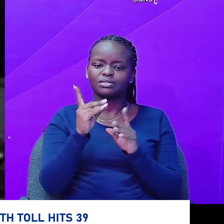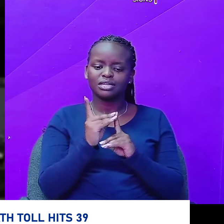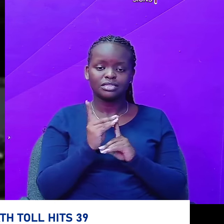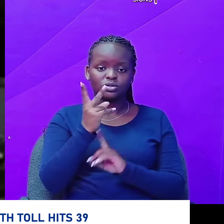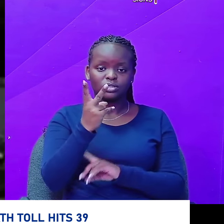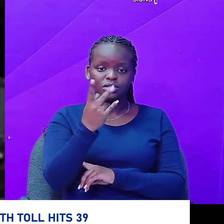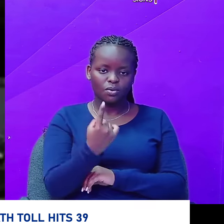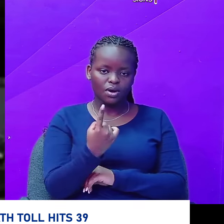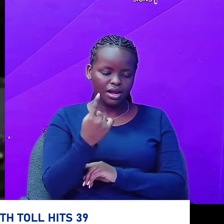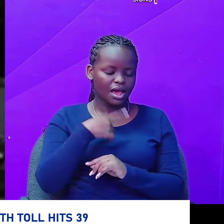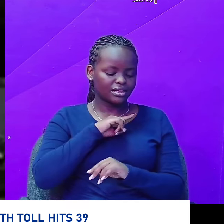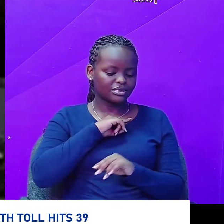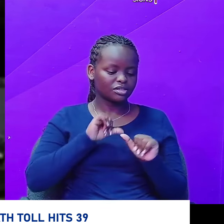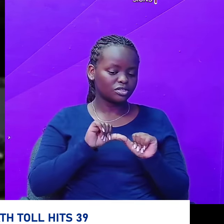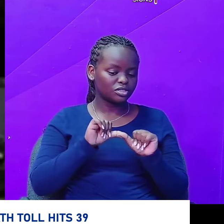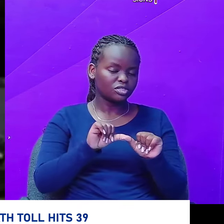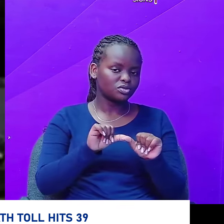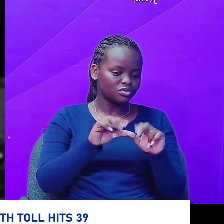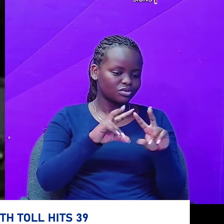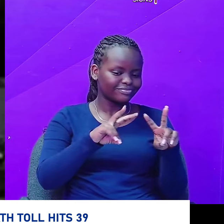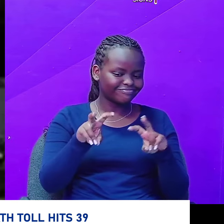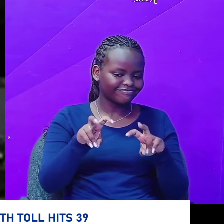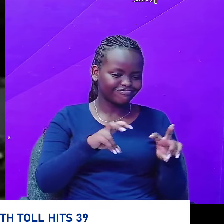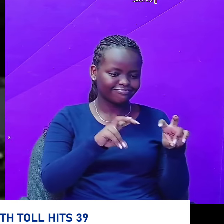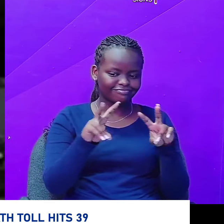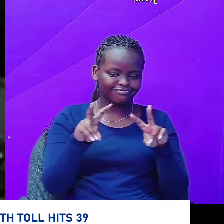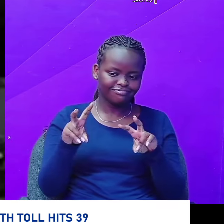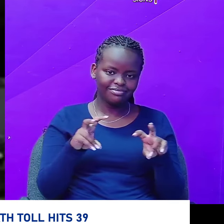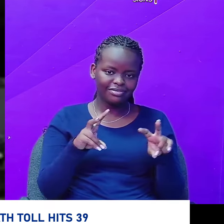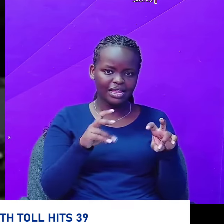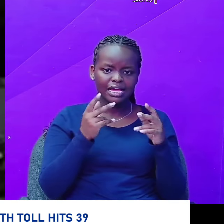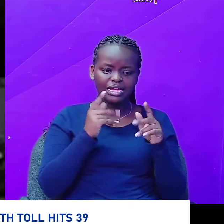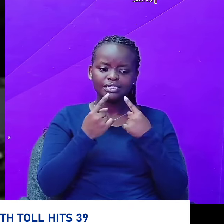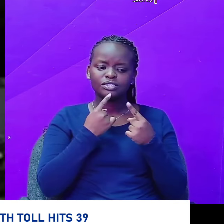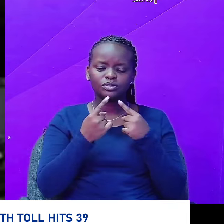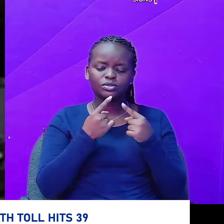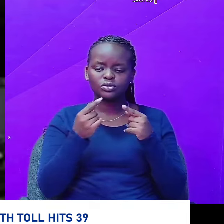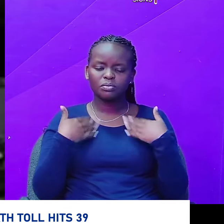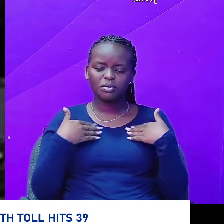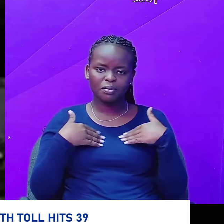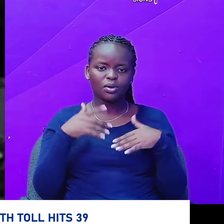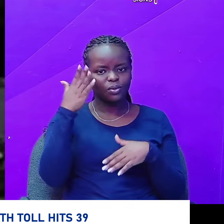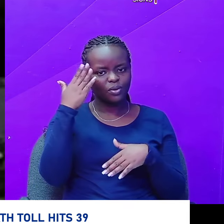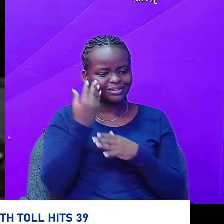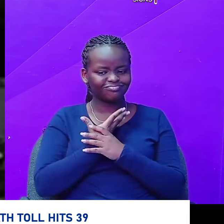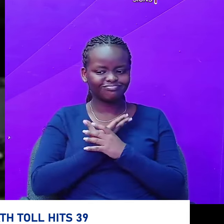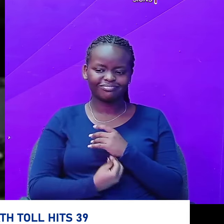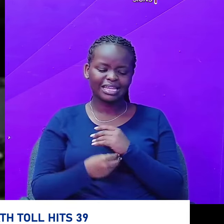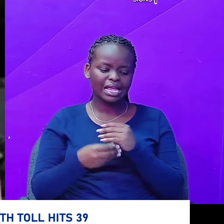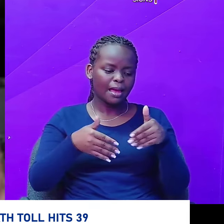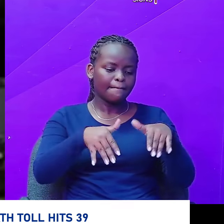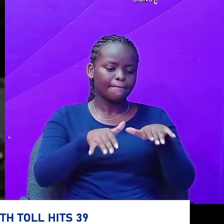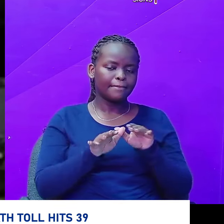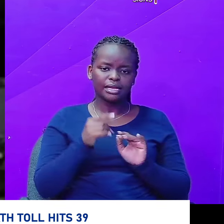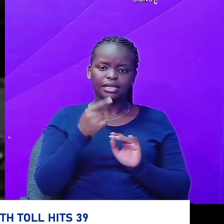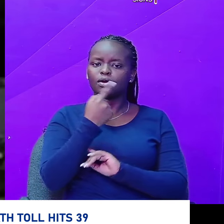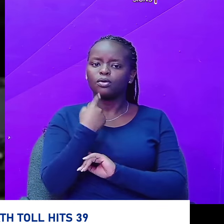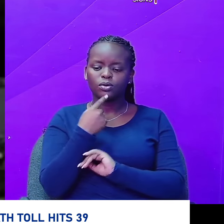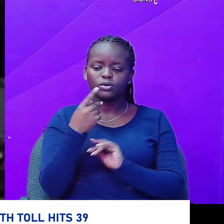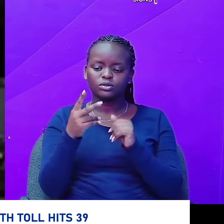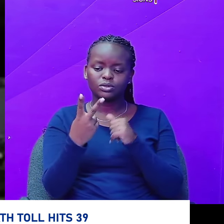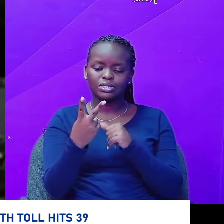kutafuta na tumekaribia watu, tumeongelesha hao sababu hata wametofika sababu watasika nani wale 29